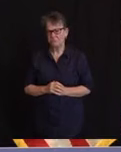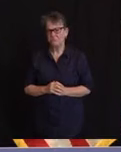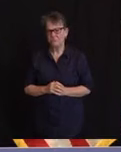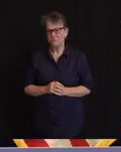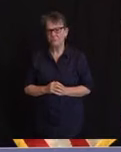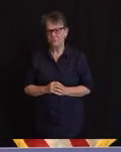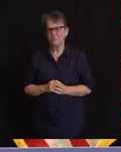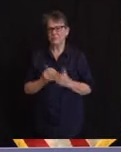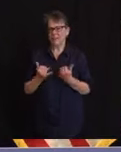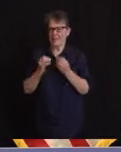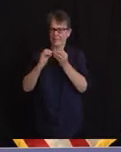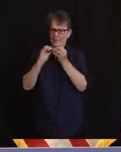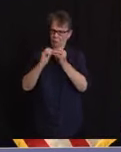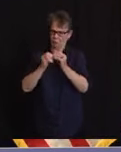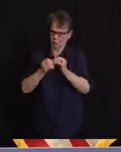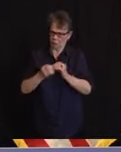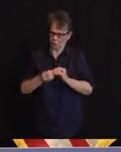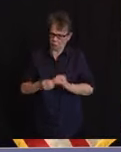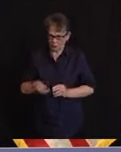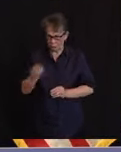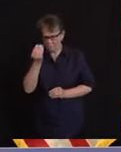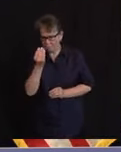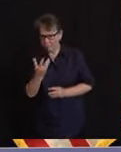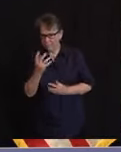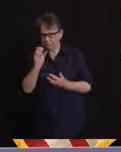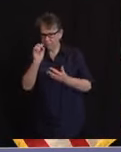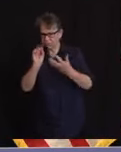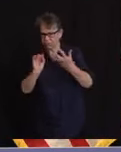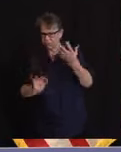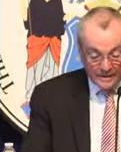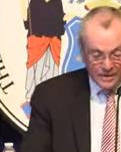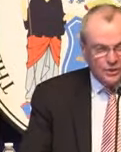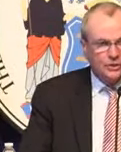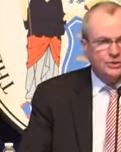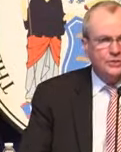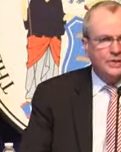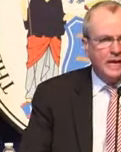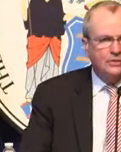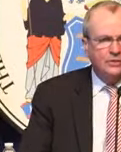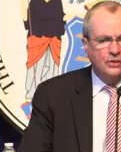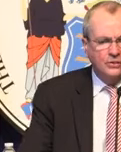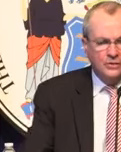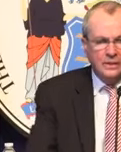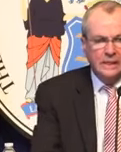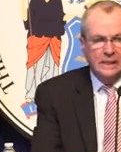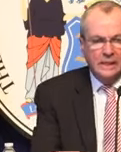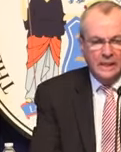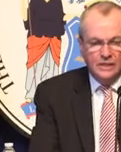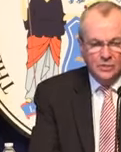numbers up front if we can. Today we are reporting an additional